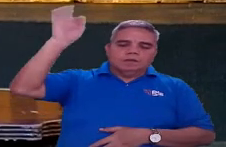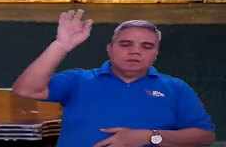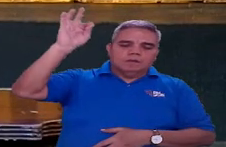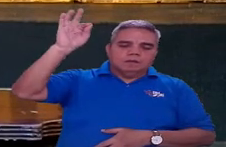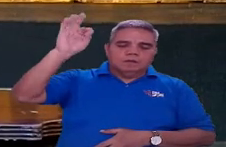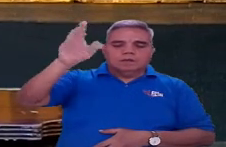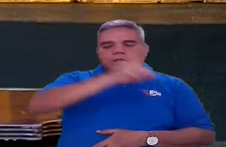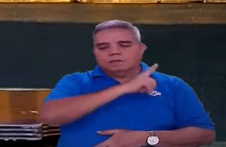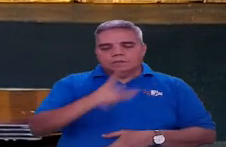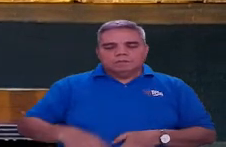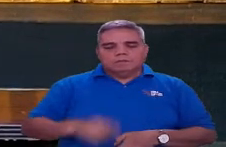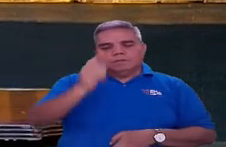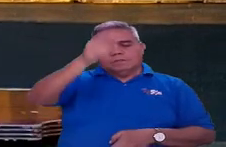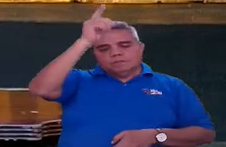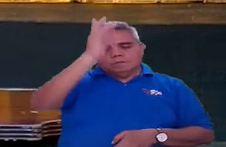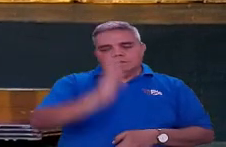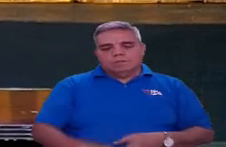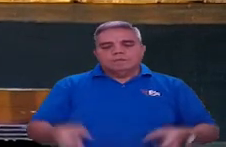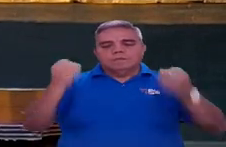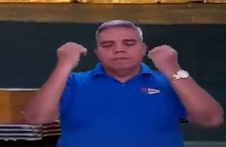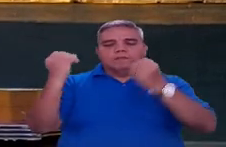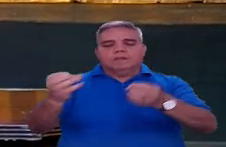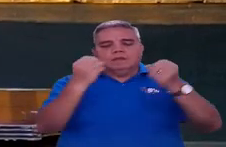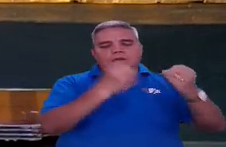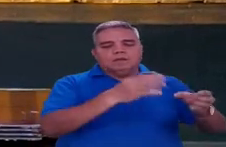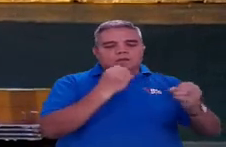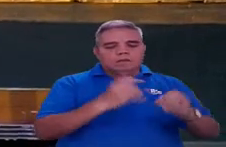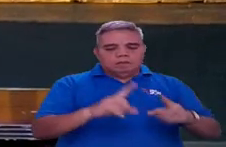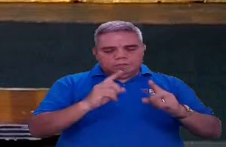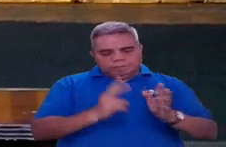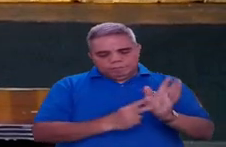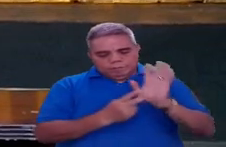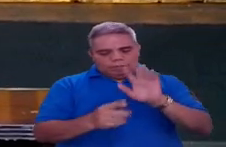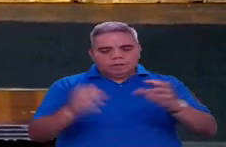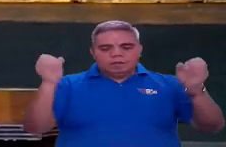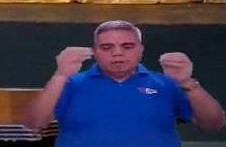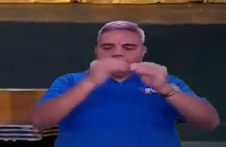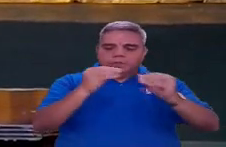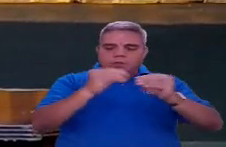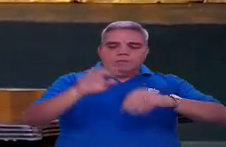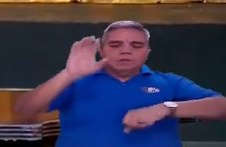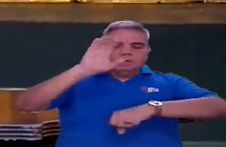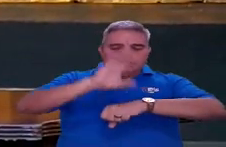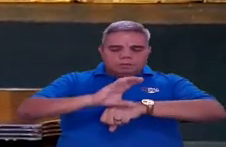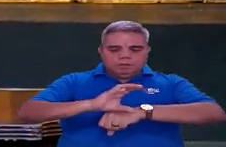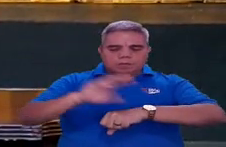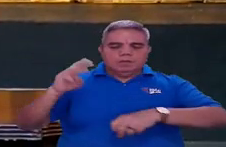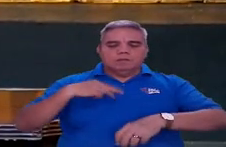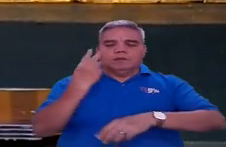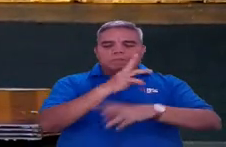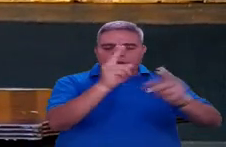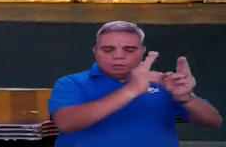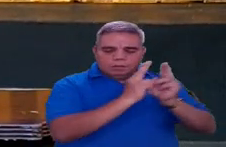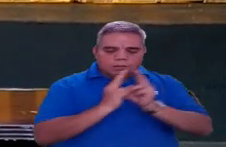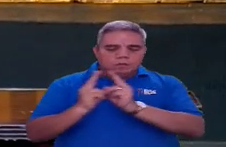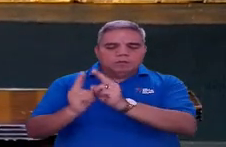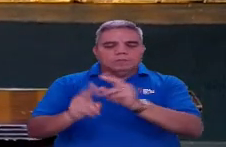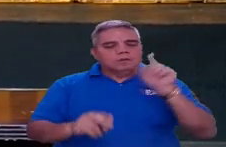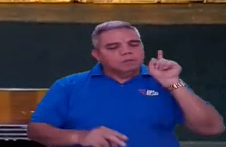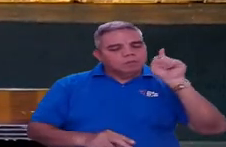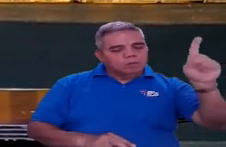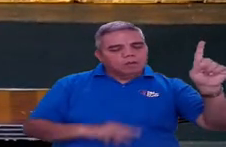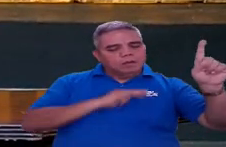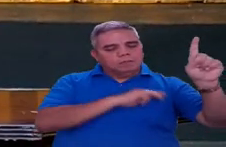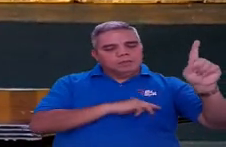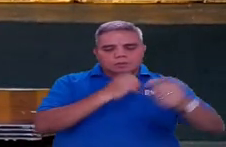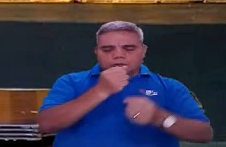that, Lord God, the result will be multiplied and the results would be many more churches will be united for this one